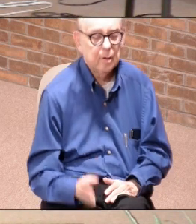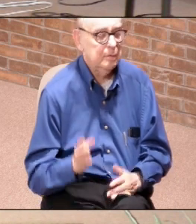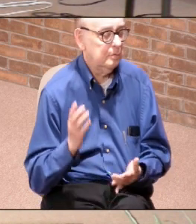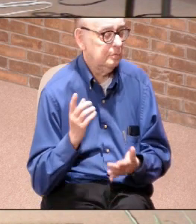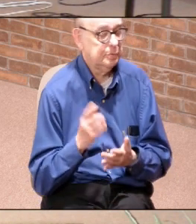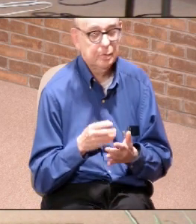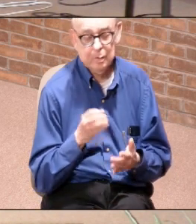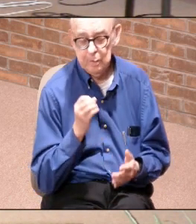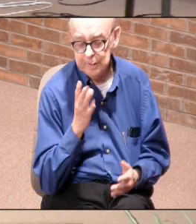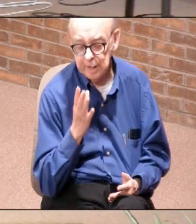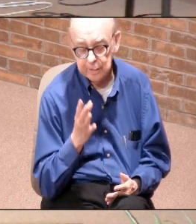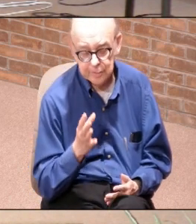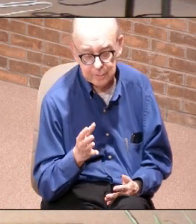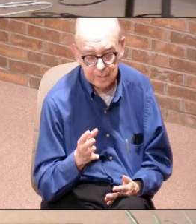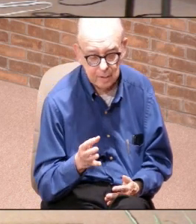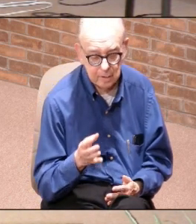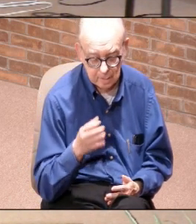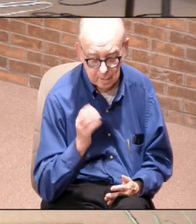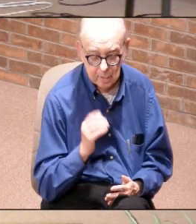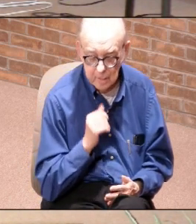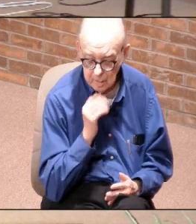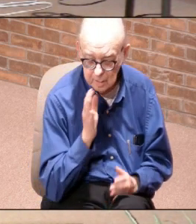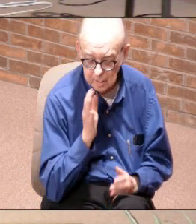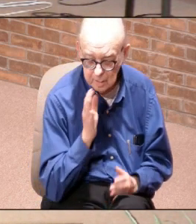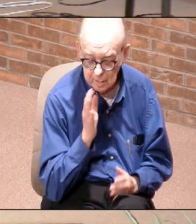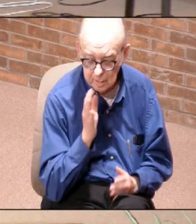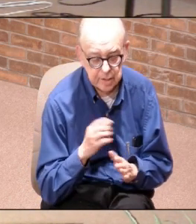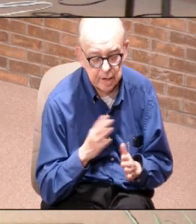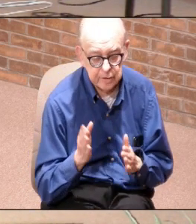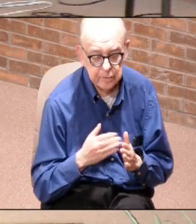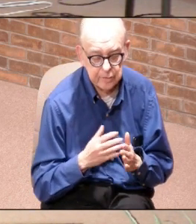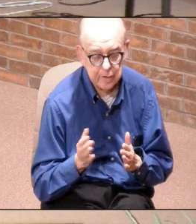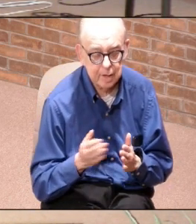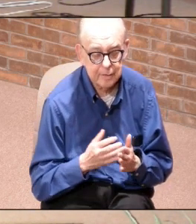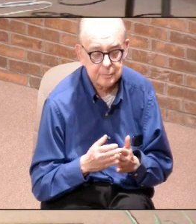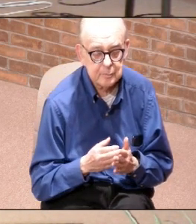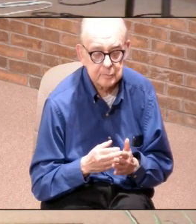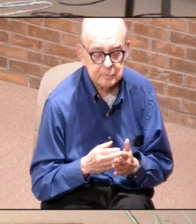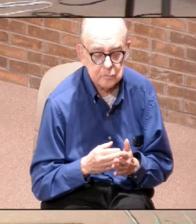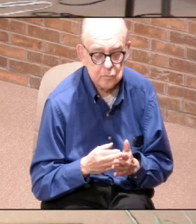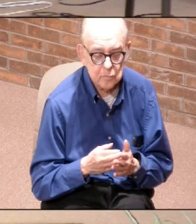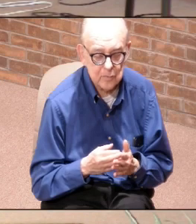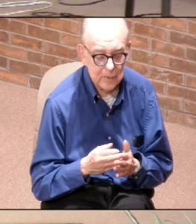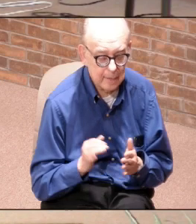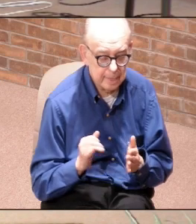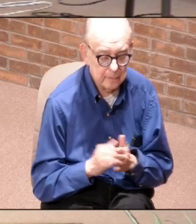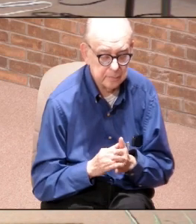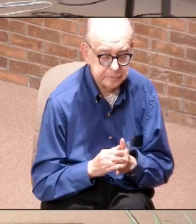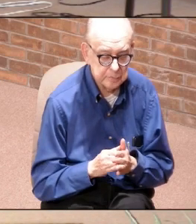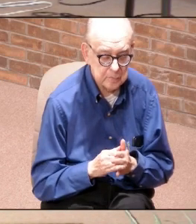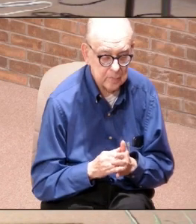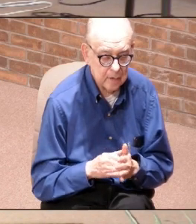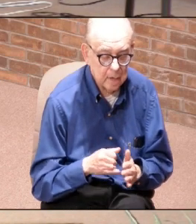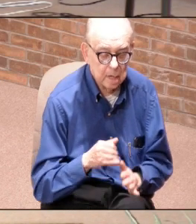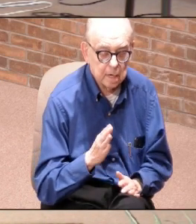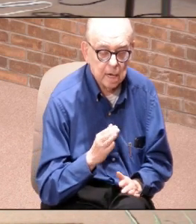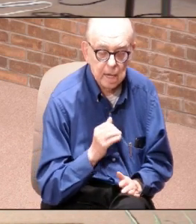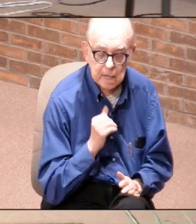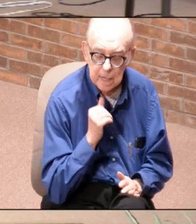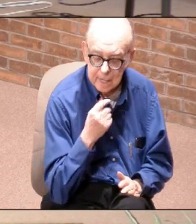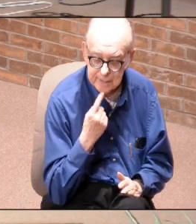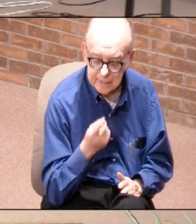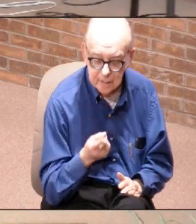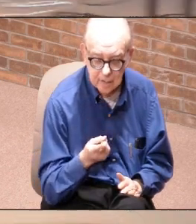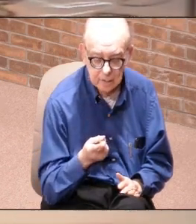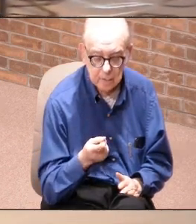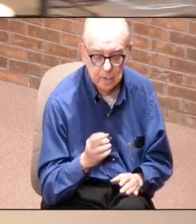So what? God didn't ask you to sing. That is not what he said.